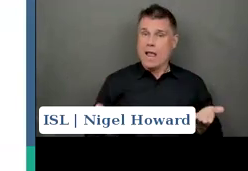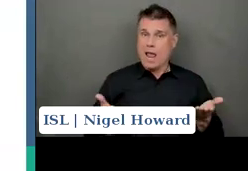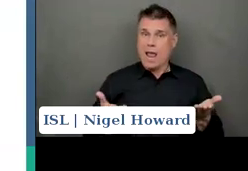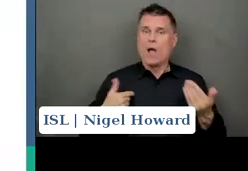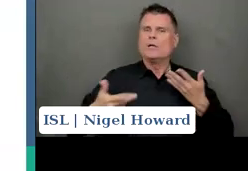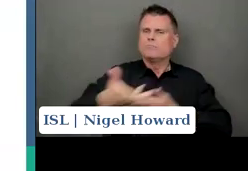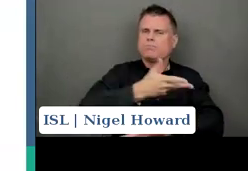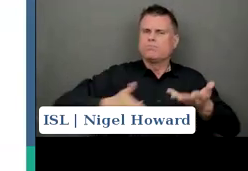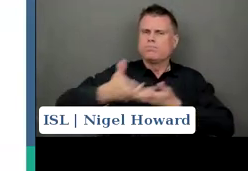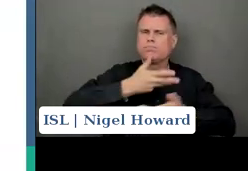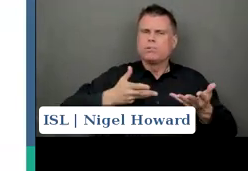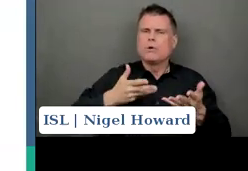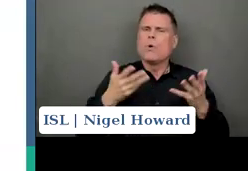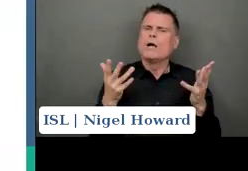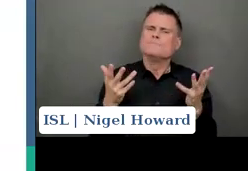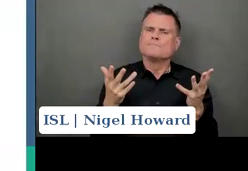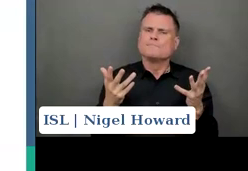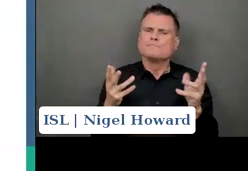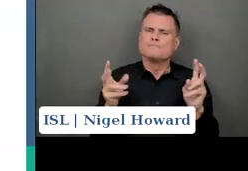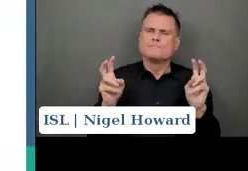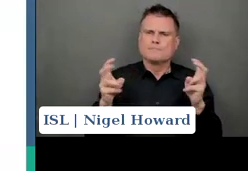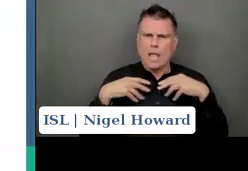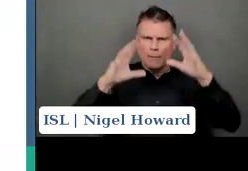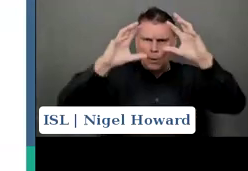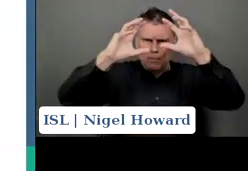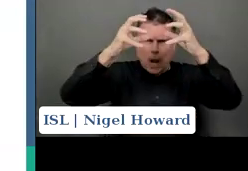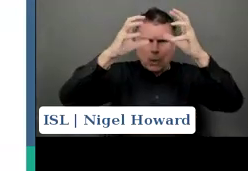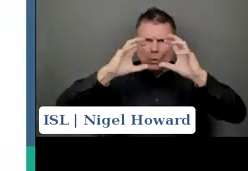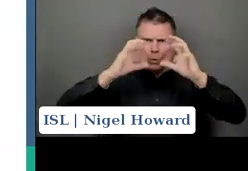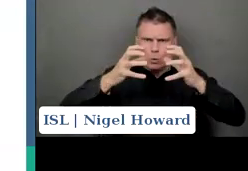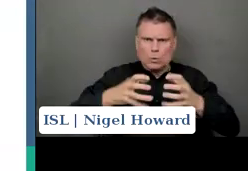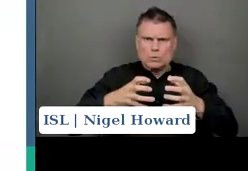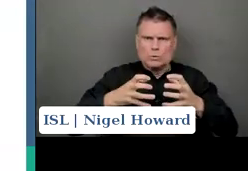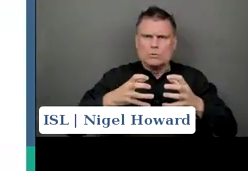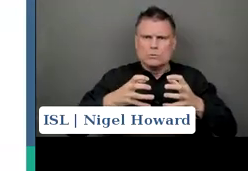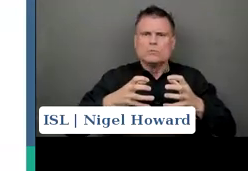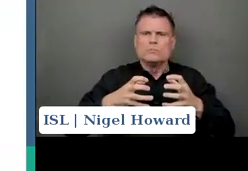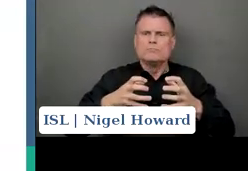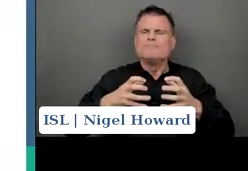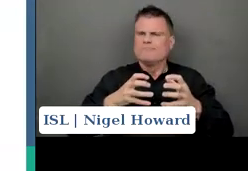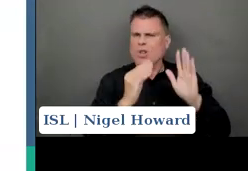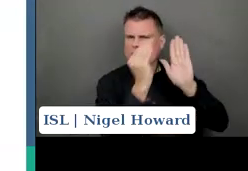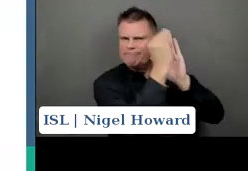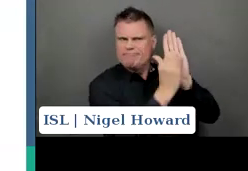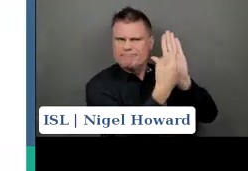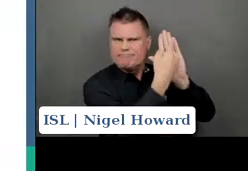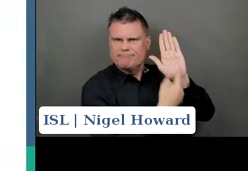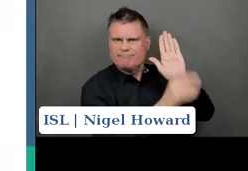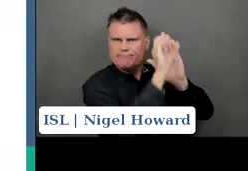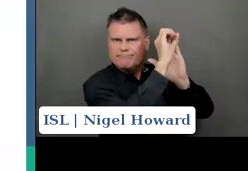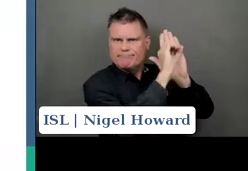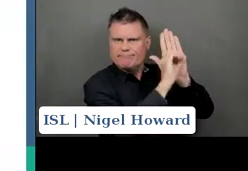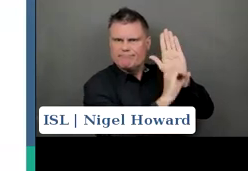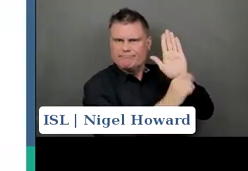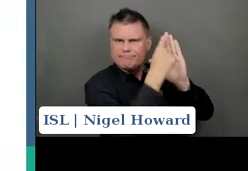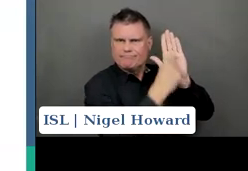guidance note. And we're holding this webinar as part of this series to emphasise that discussions about care and support really must